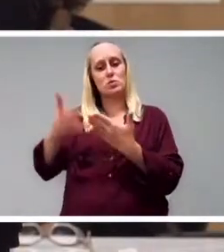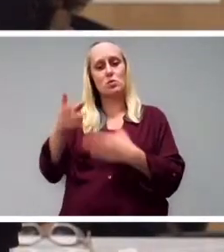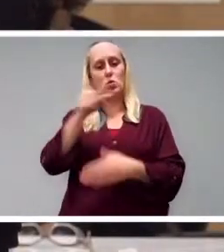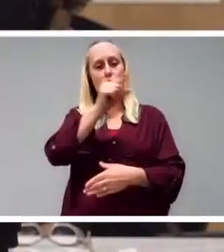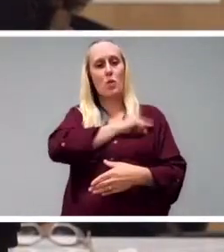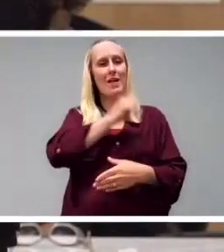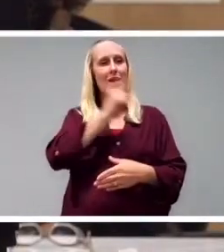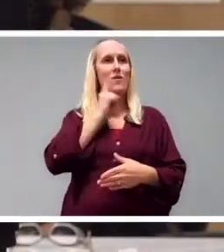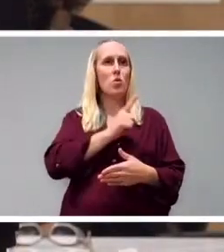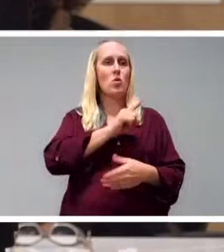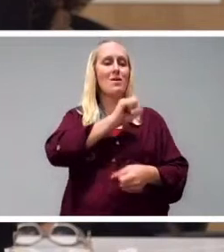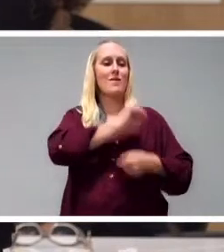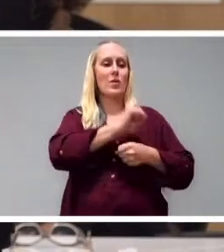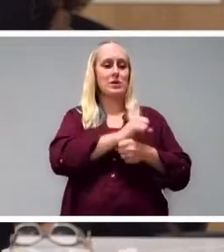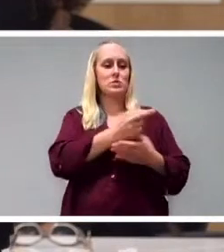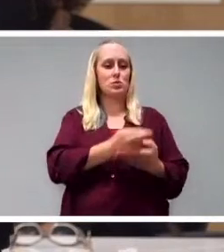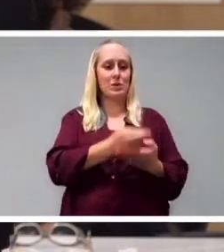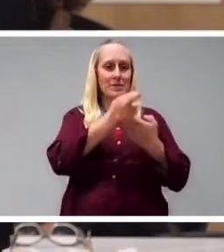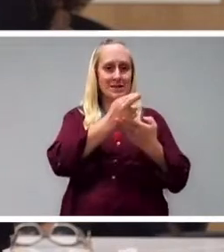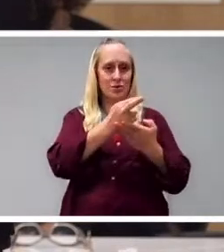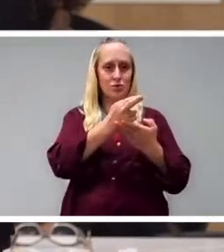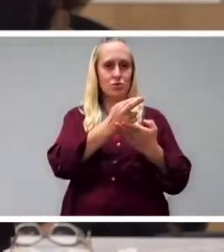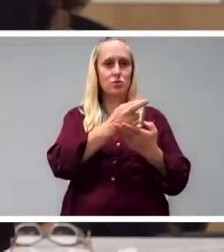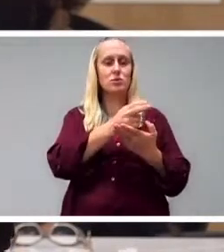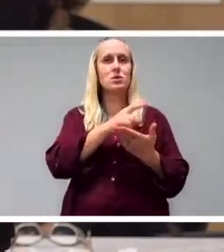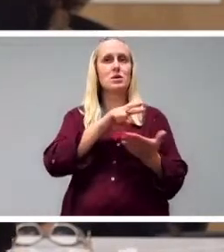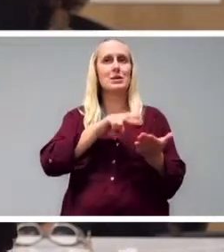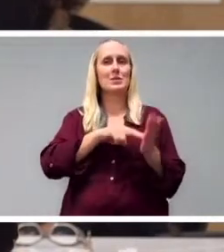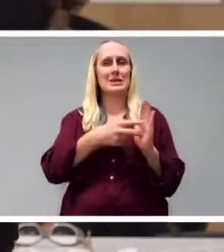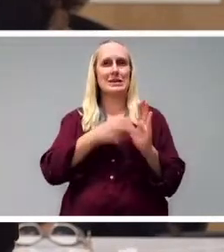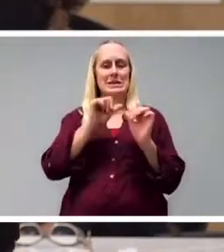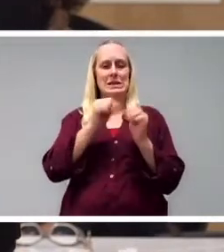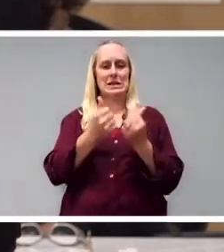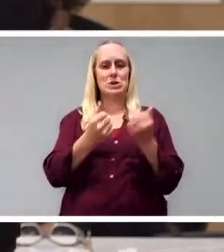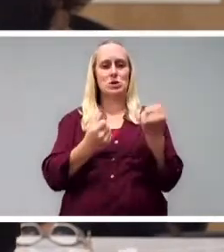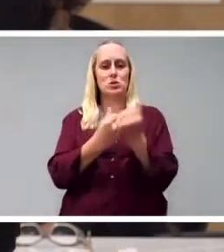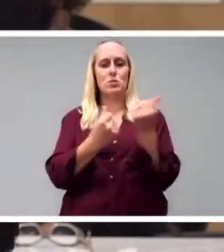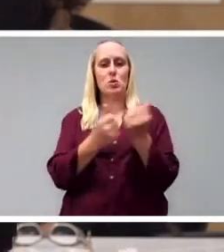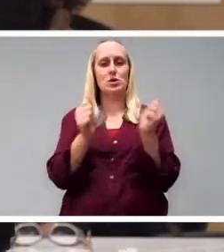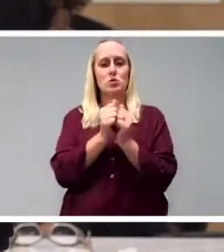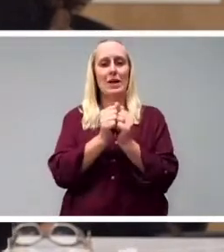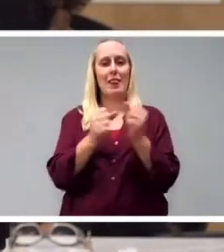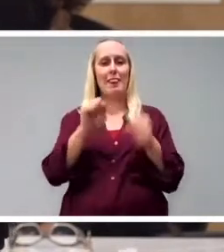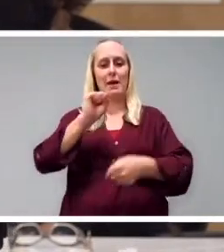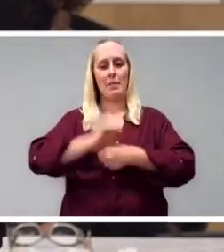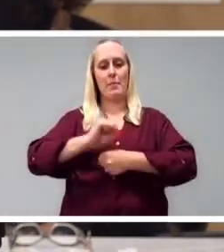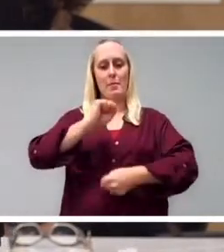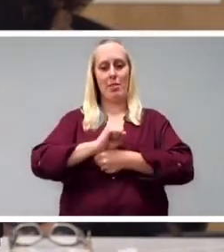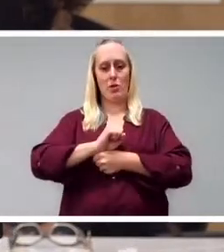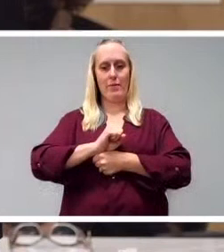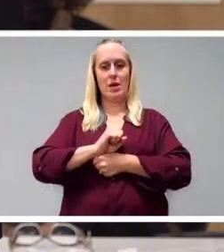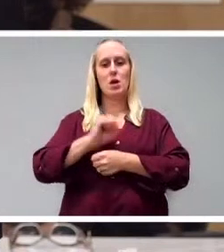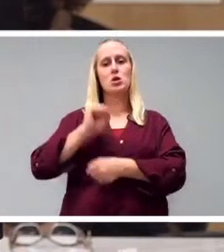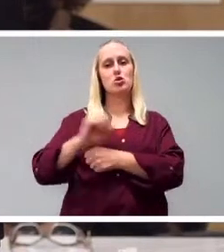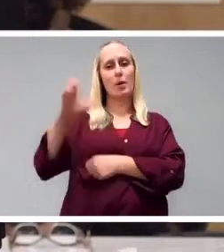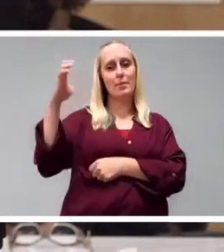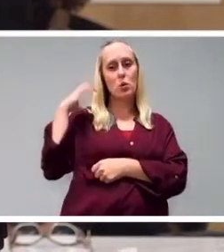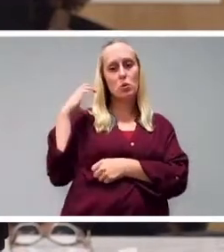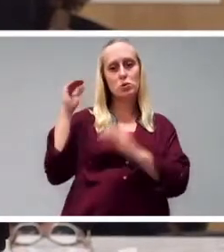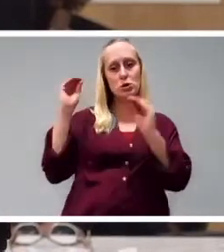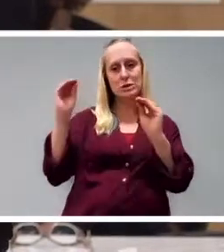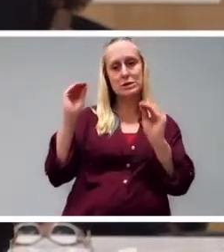vocational rehabilitation, which is really an agency that supports with employment. So they provide job coaching, job